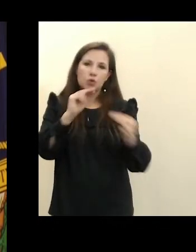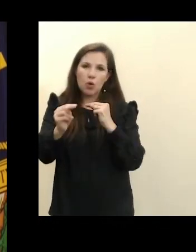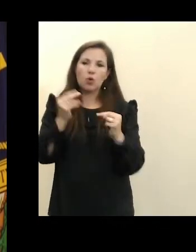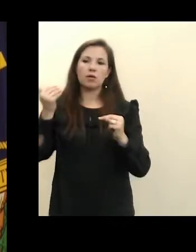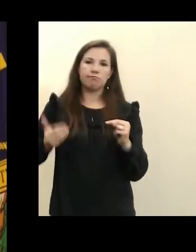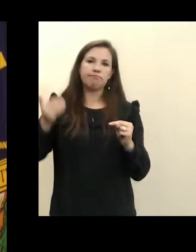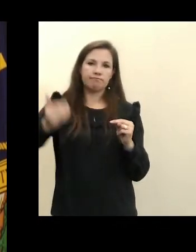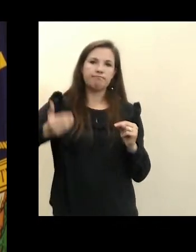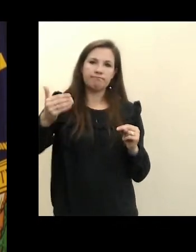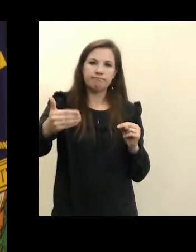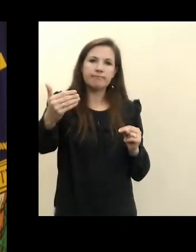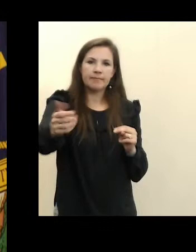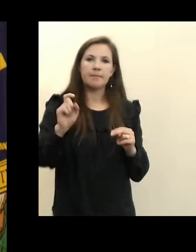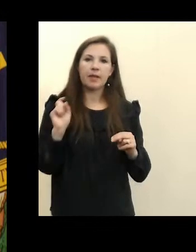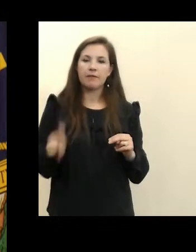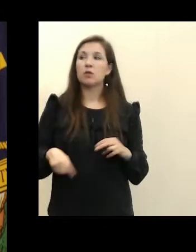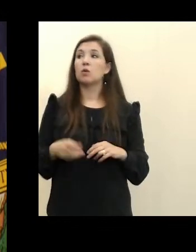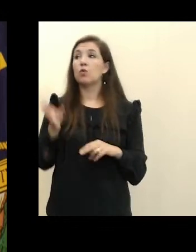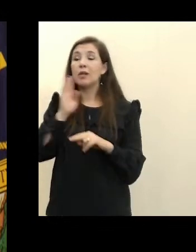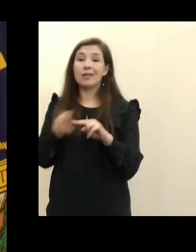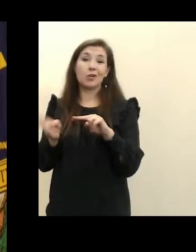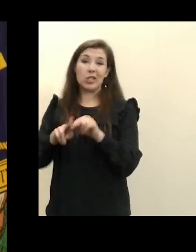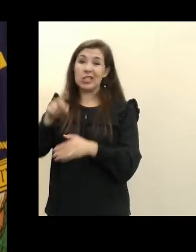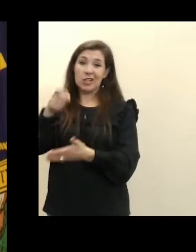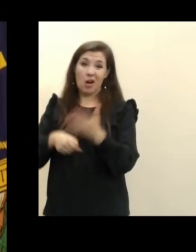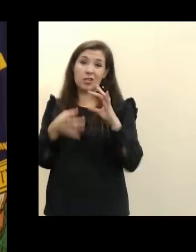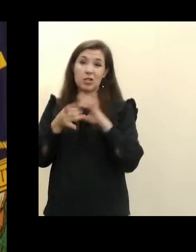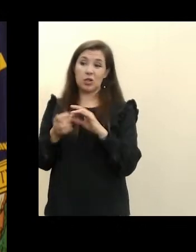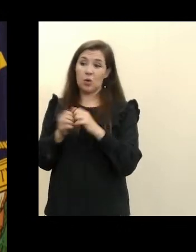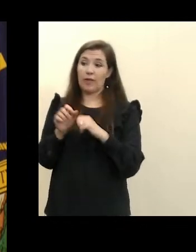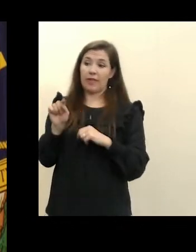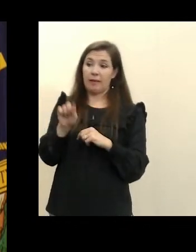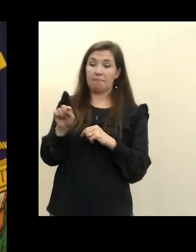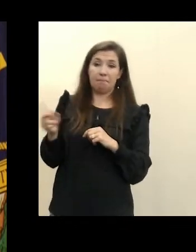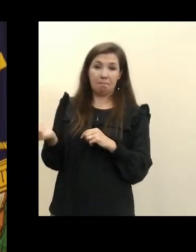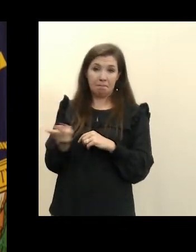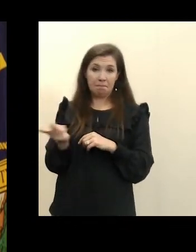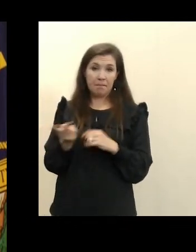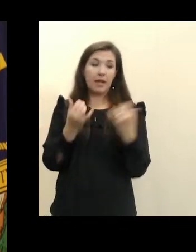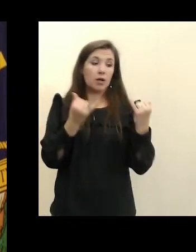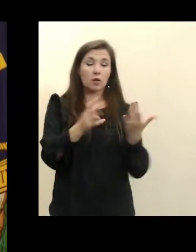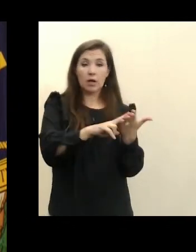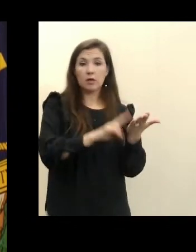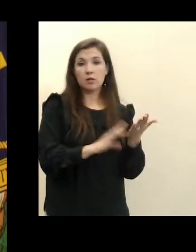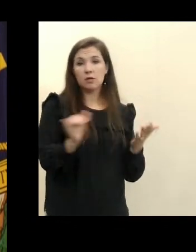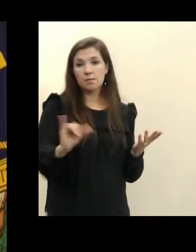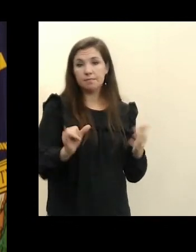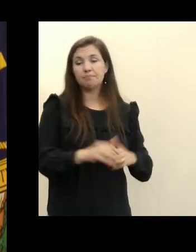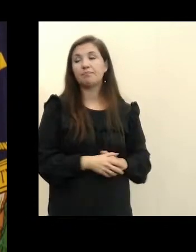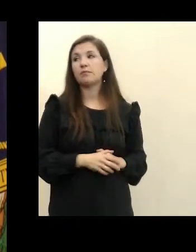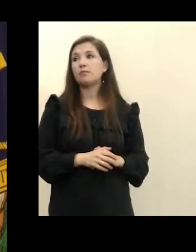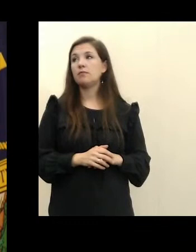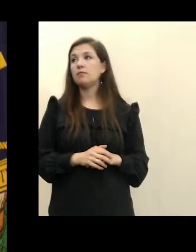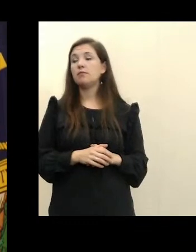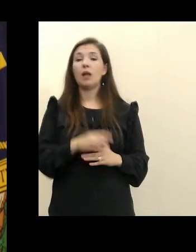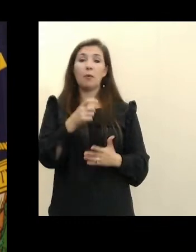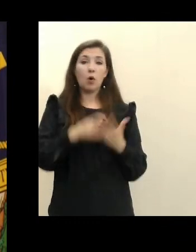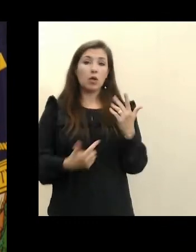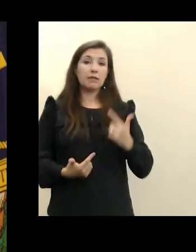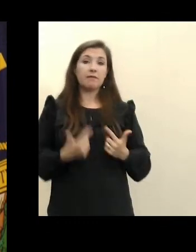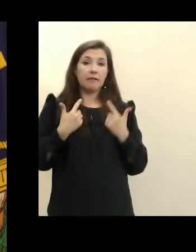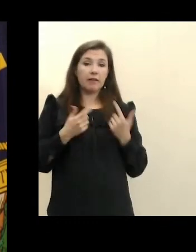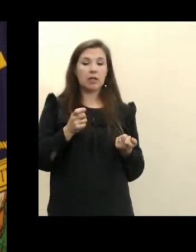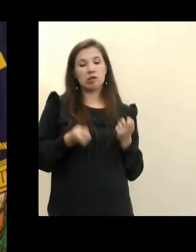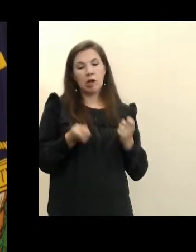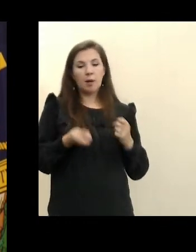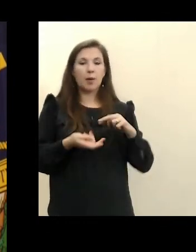that they're going to be increasing costs probably associated with it. And even on the current contracts, we have cost of living adjustments and